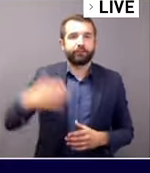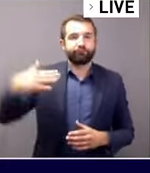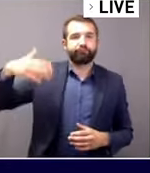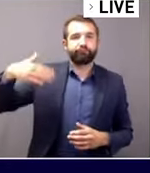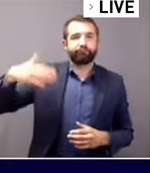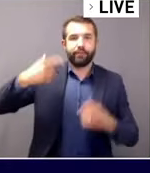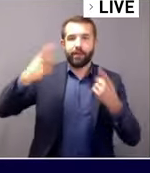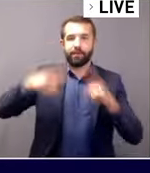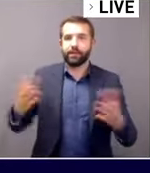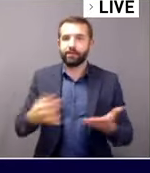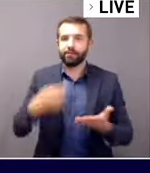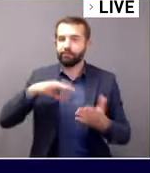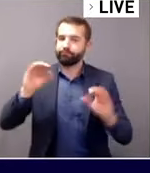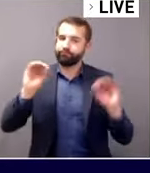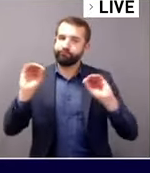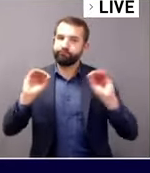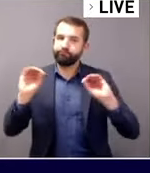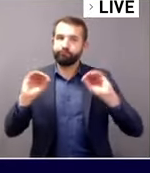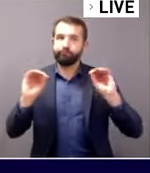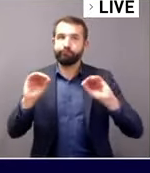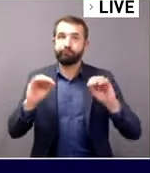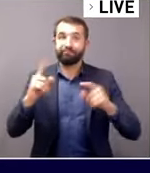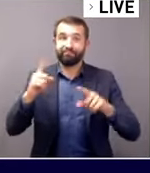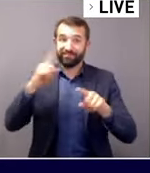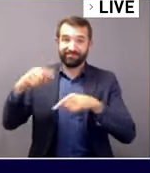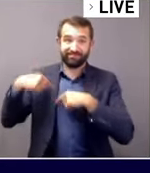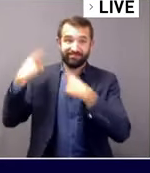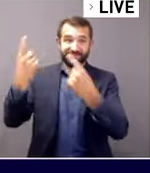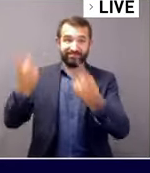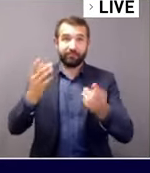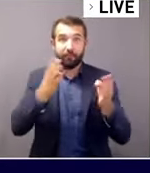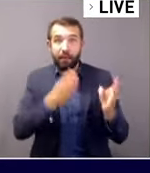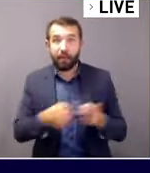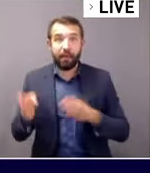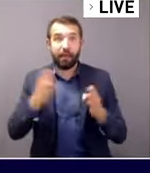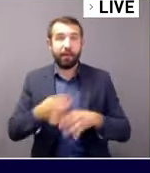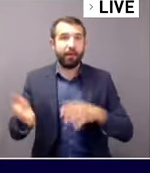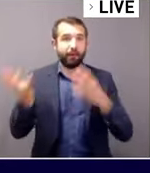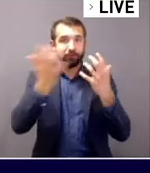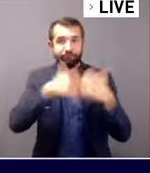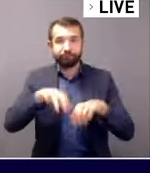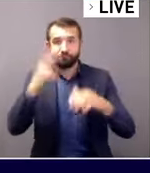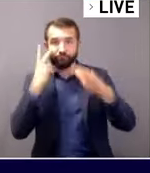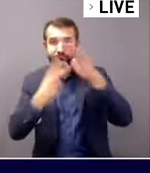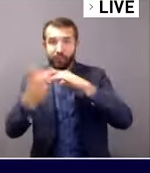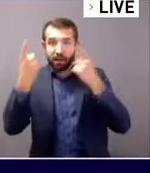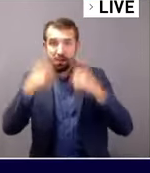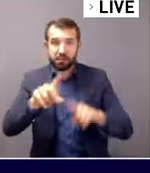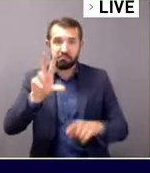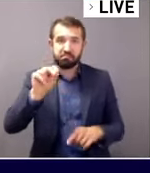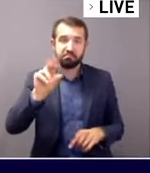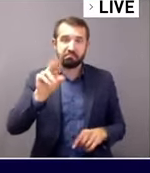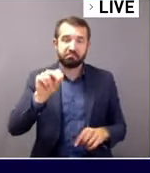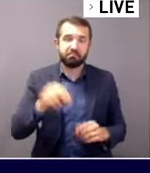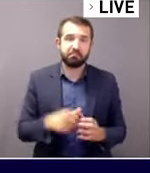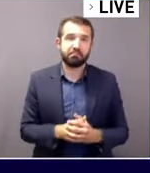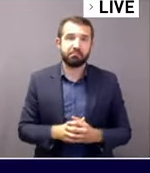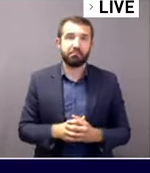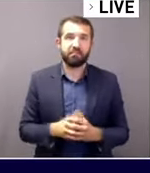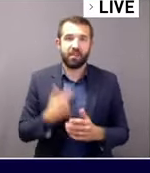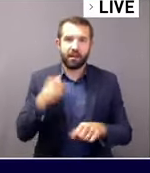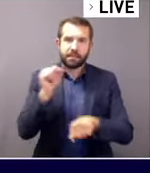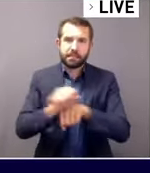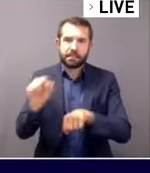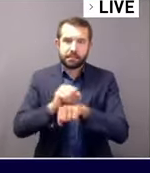of the planning that we've done since the beginning of the year, we don't anticipate that it would happen in Maine. We've worked very closely with